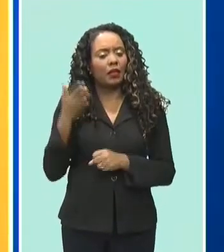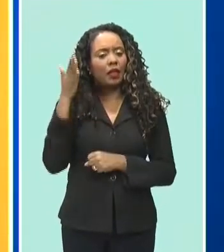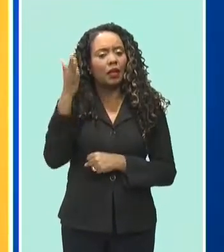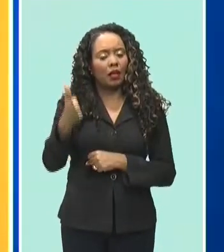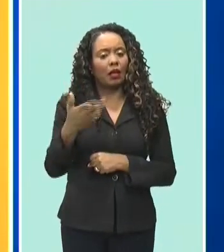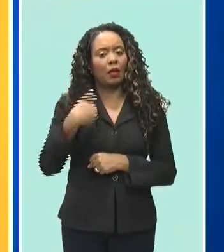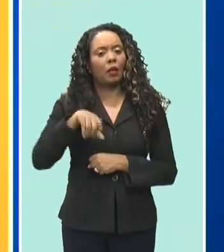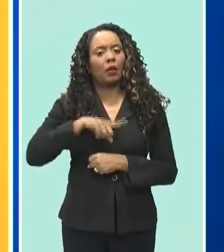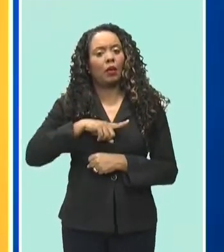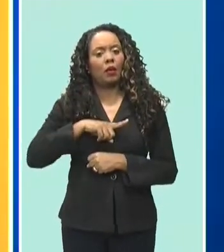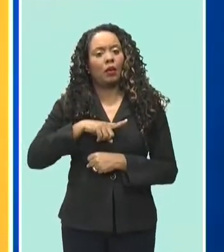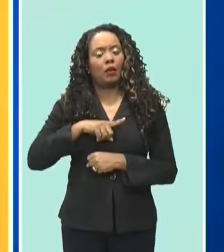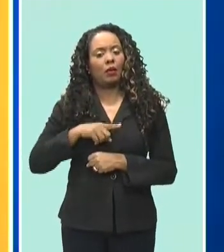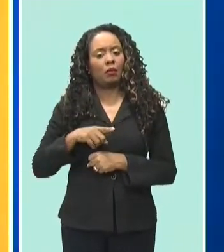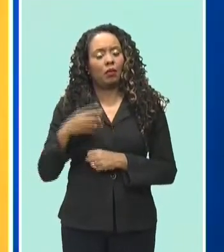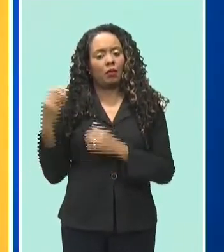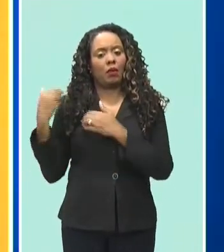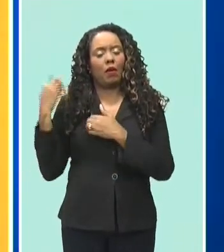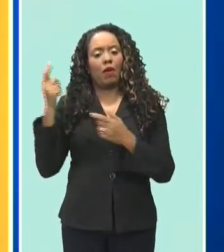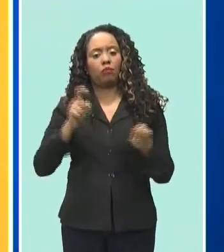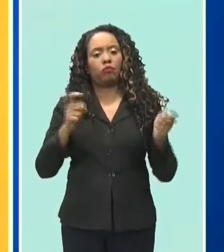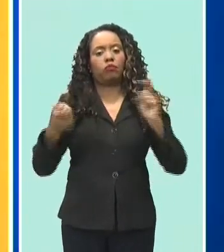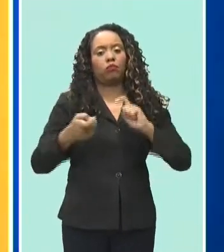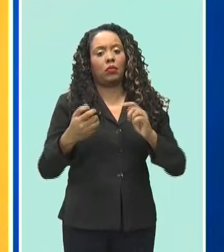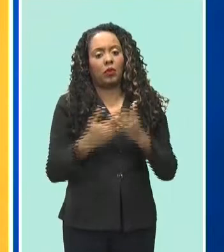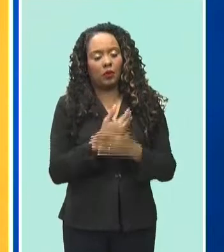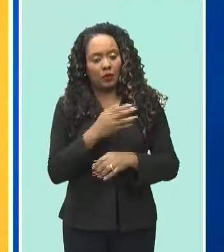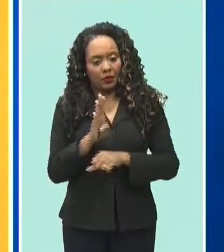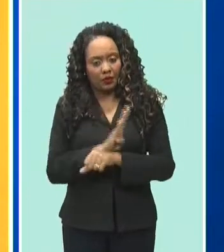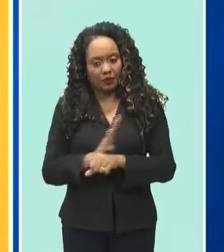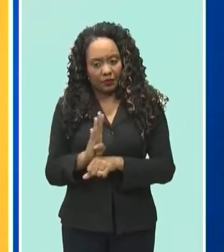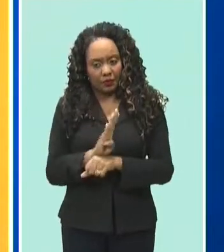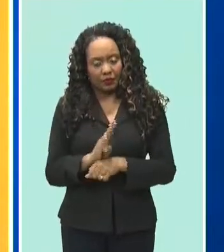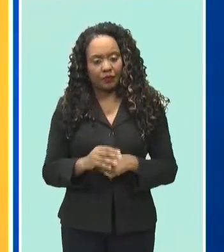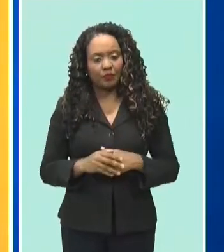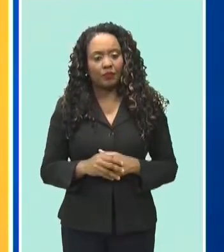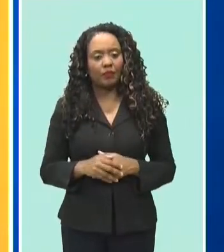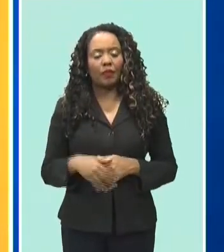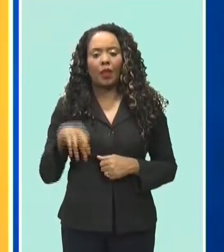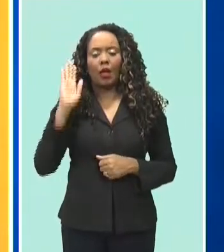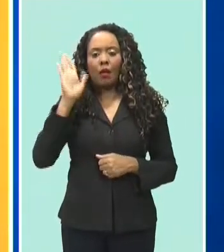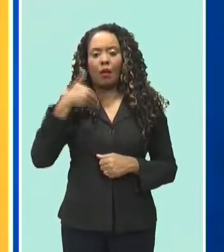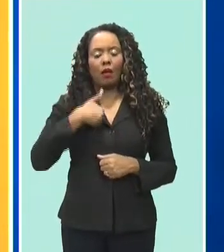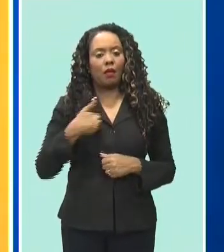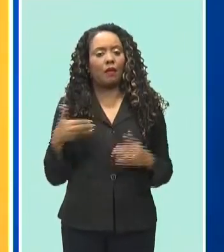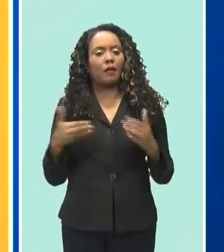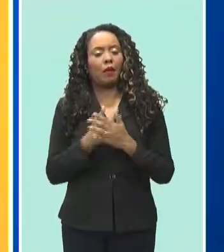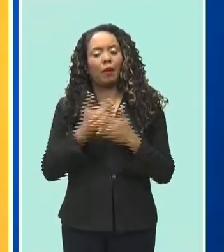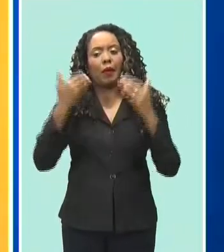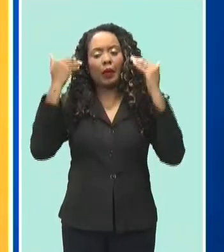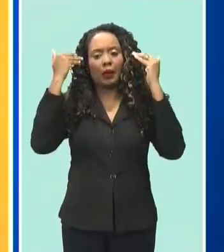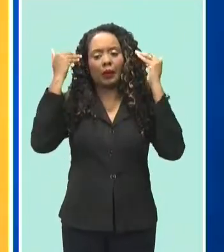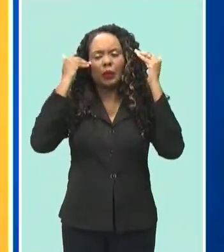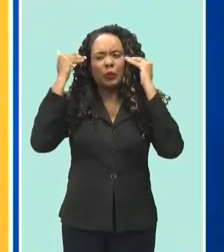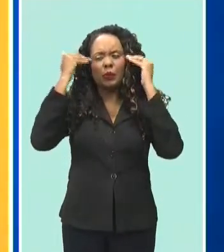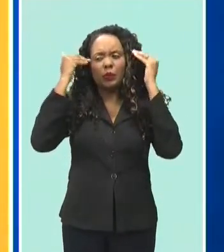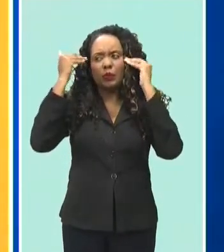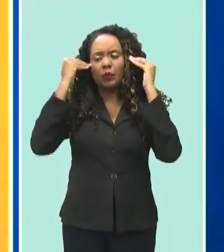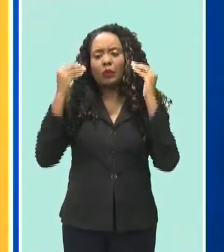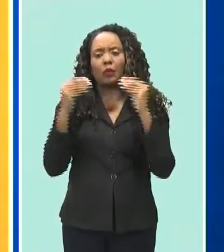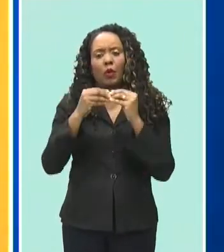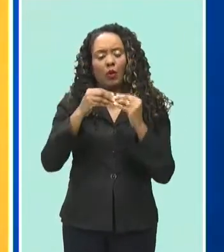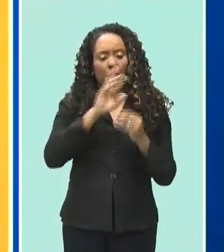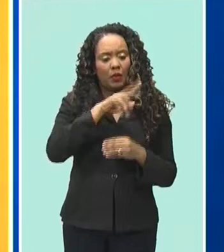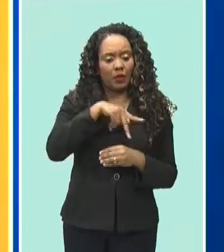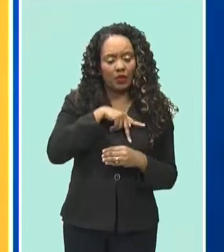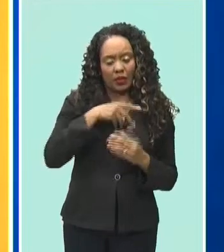shift and make for a new Barbados. We could ignite a new awareness with greater personal and